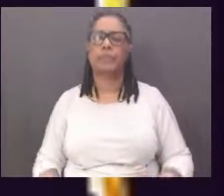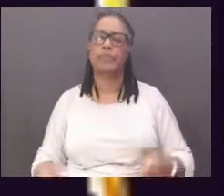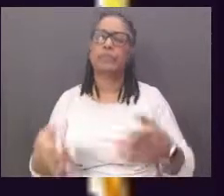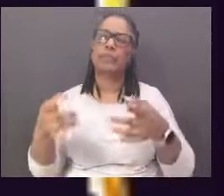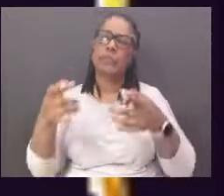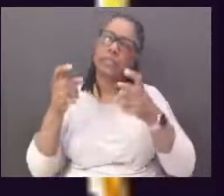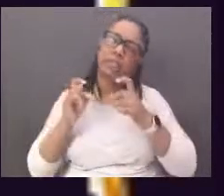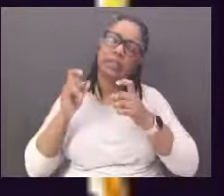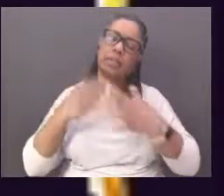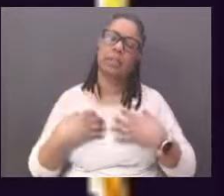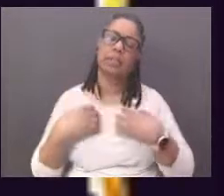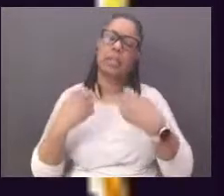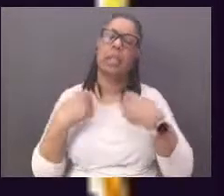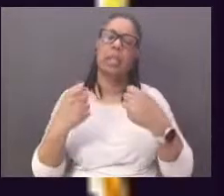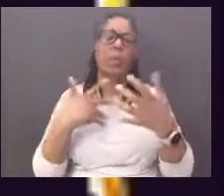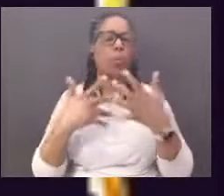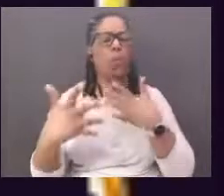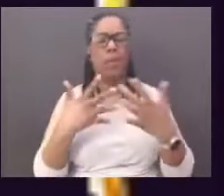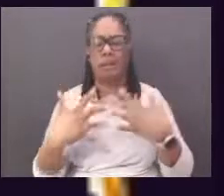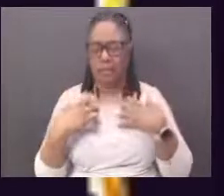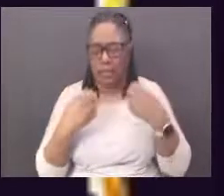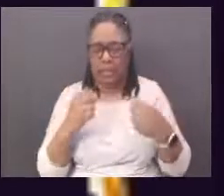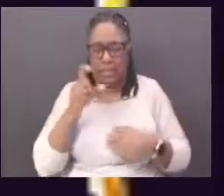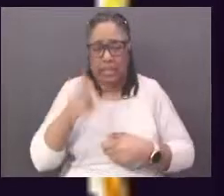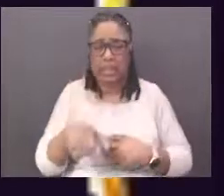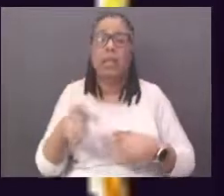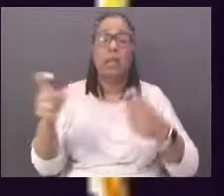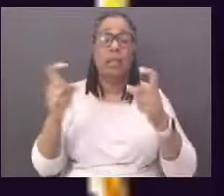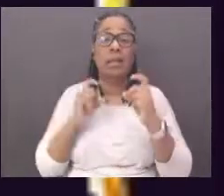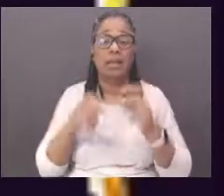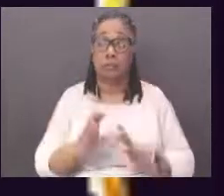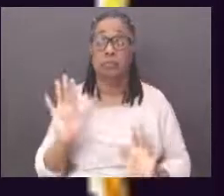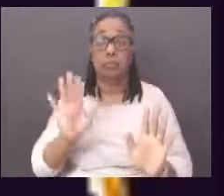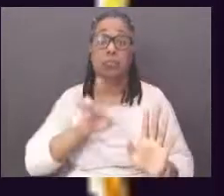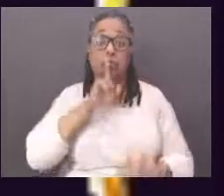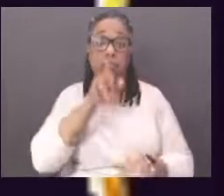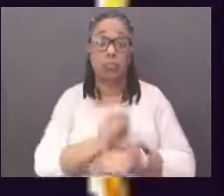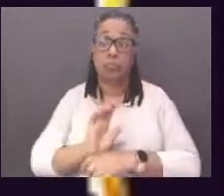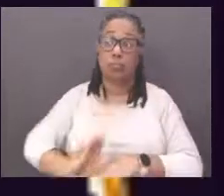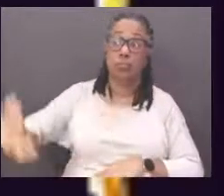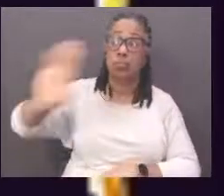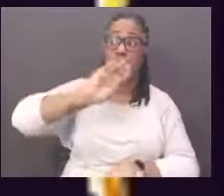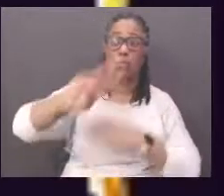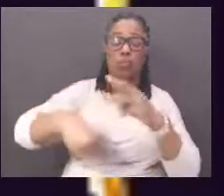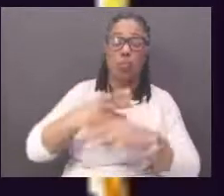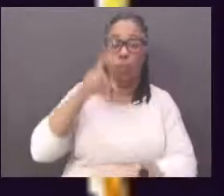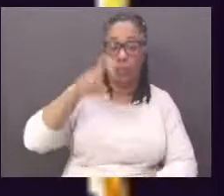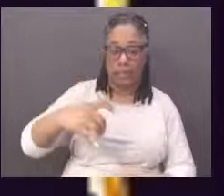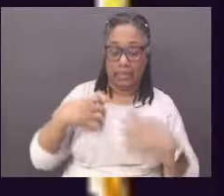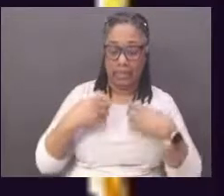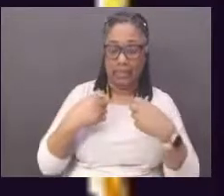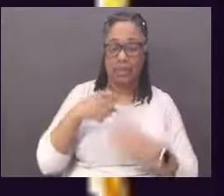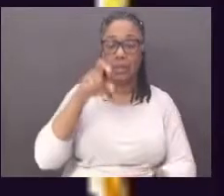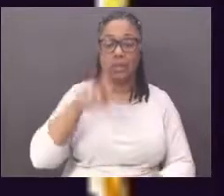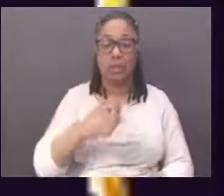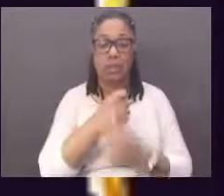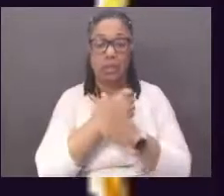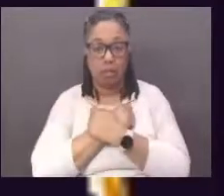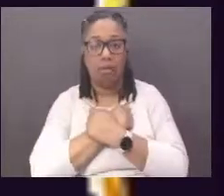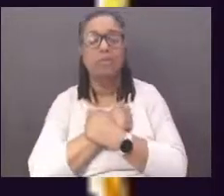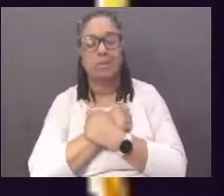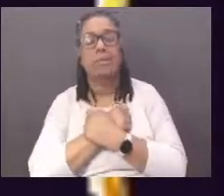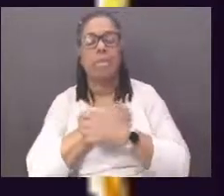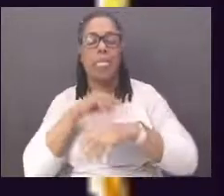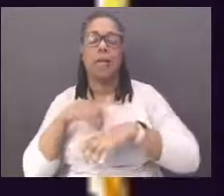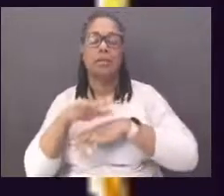that we need. This whole world needs a healing process, need love. And give them love and make the